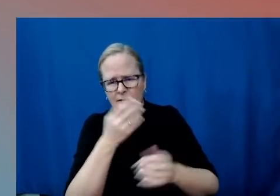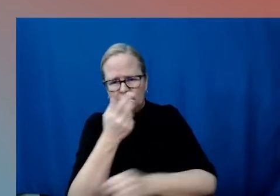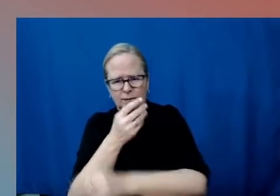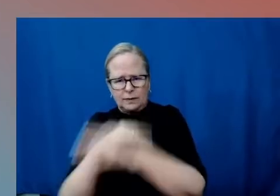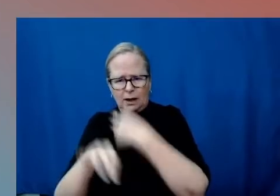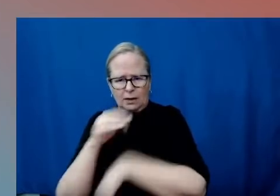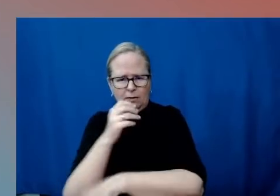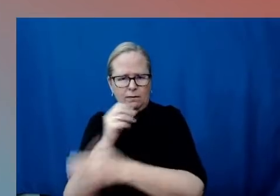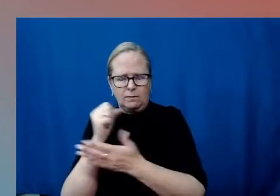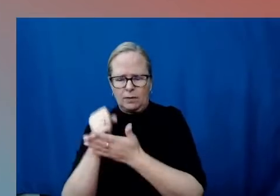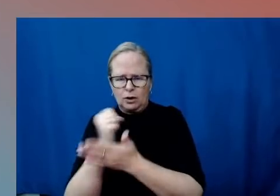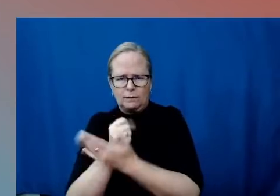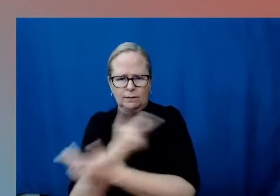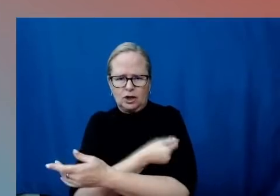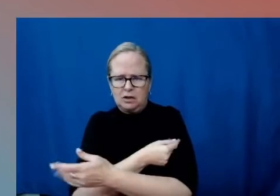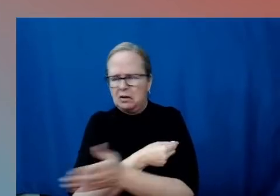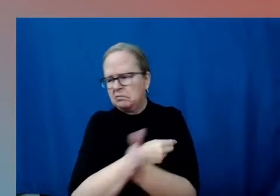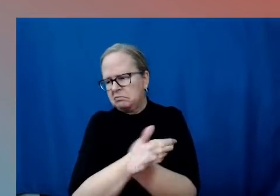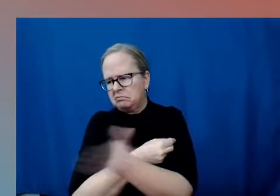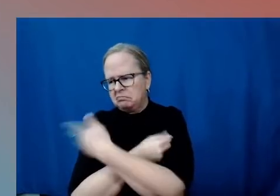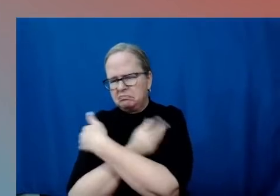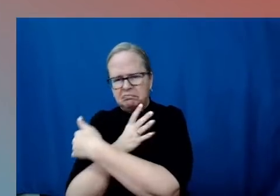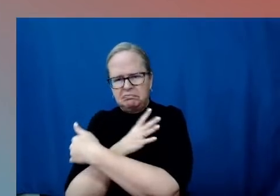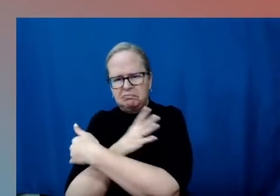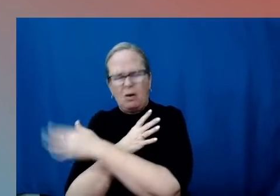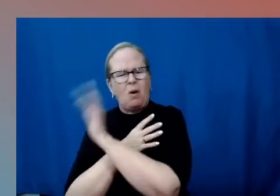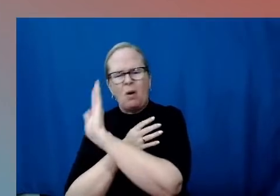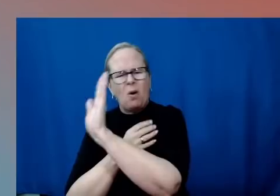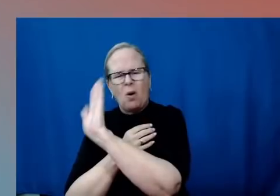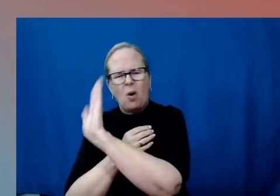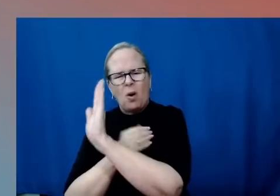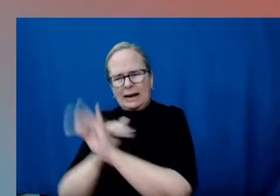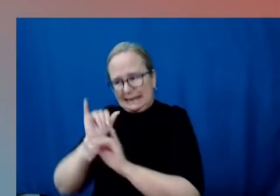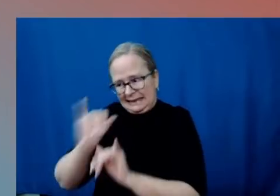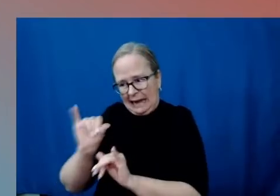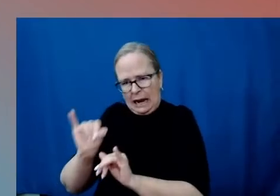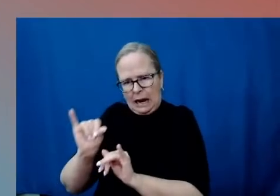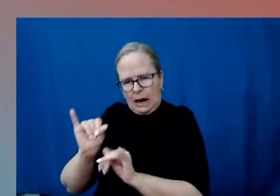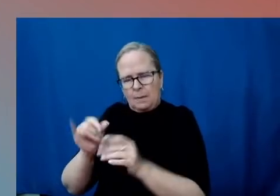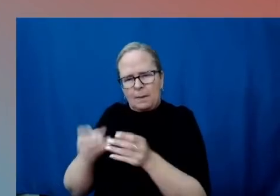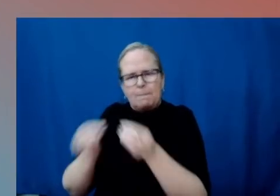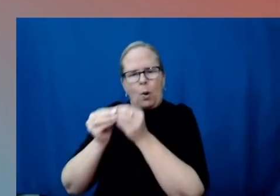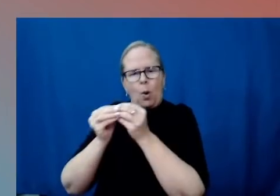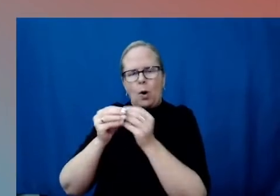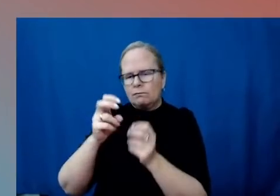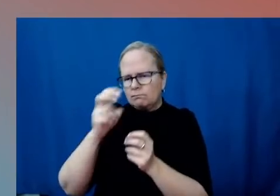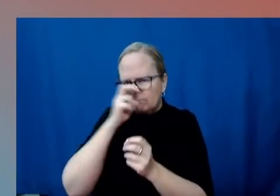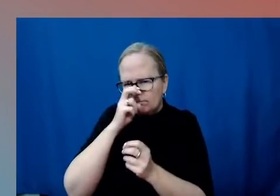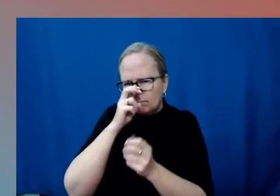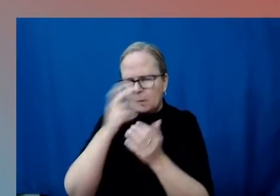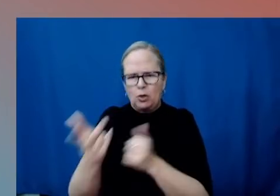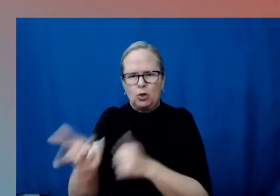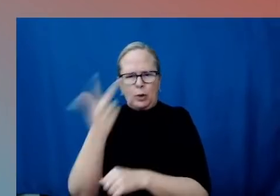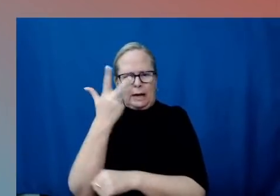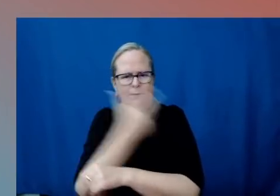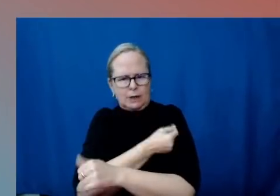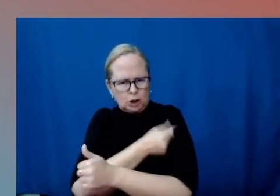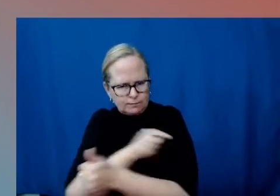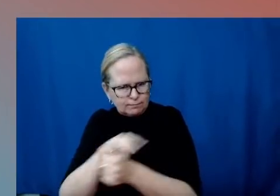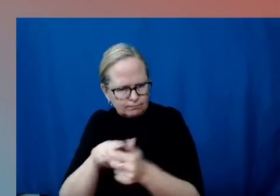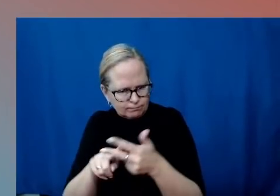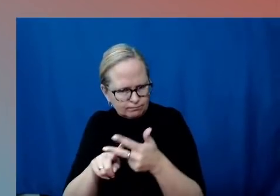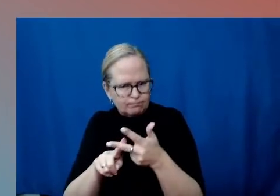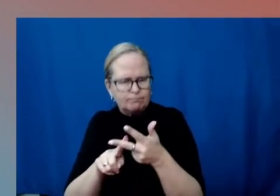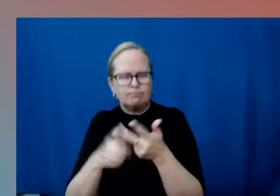scrapping the vaccine passport, what we really should do is be increasing its stringency so that 3 vaccines